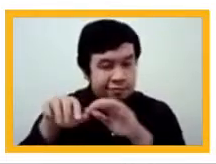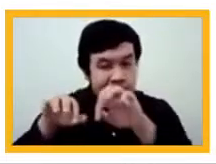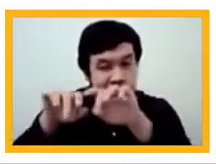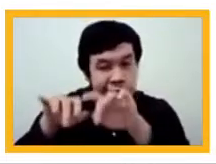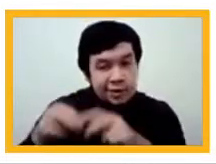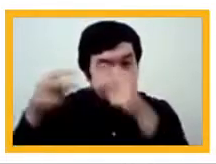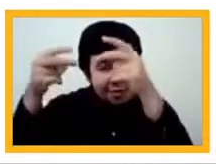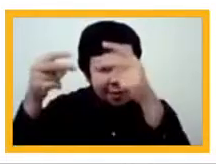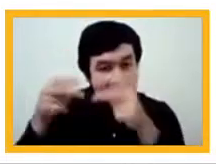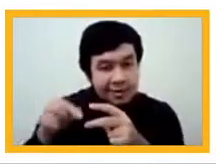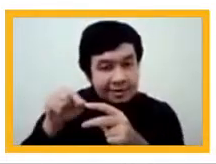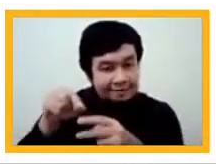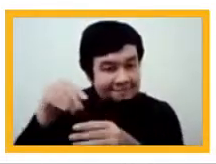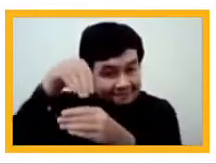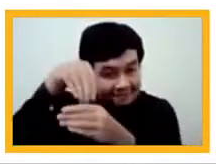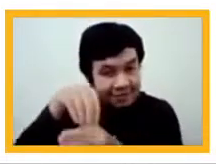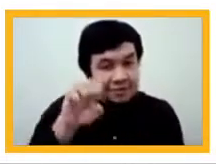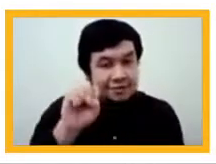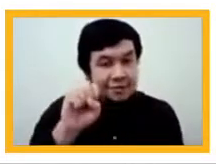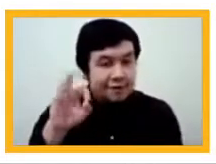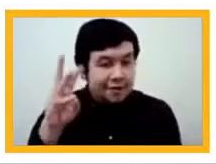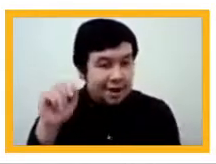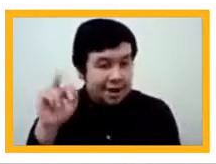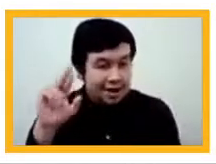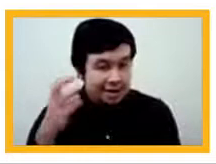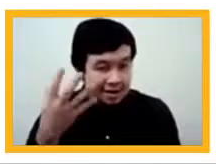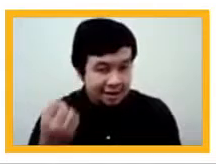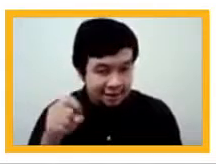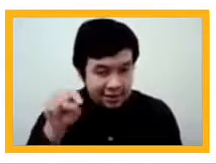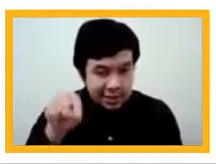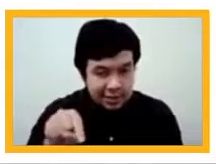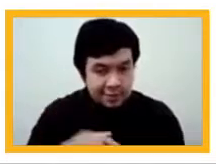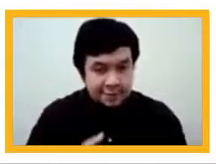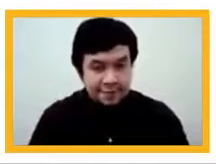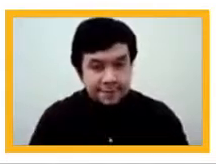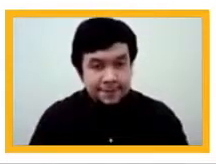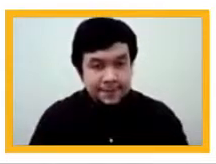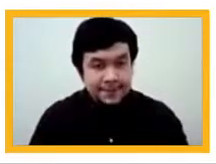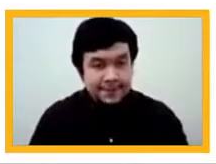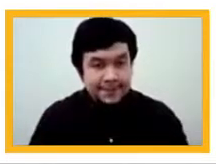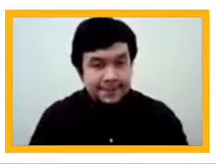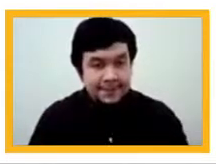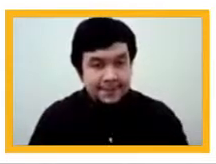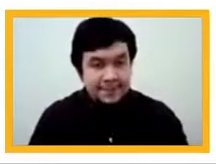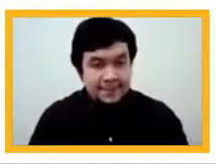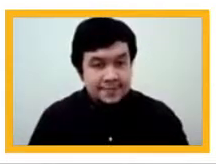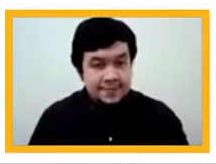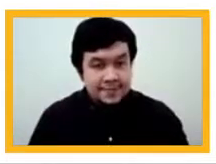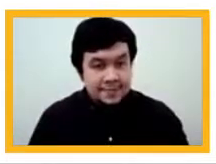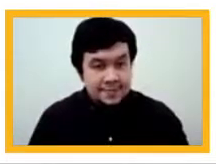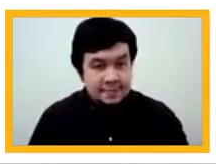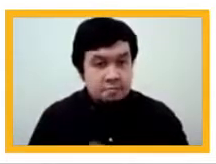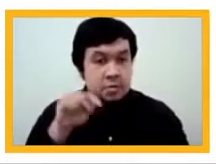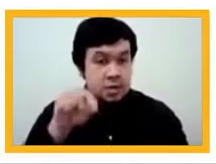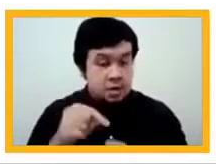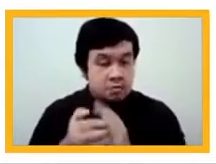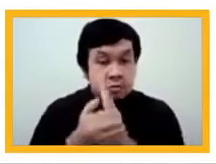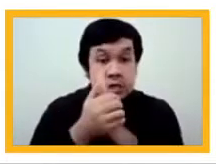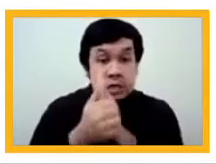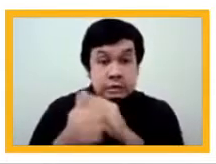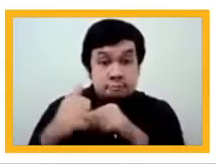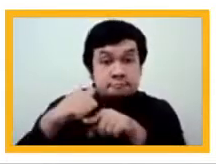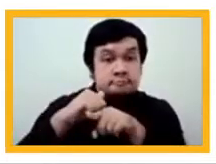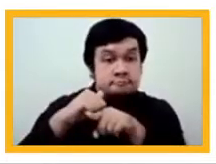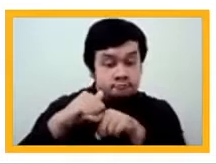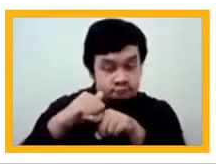reinforcing software major capacity. So, the number of admission for